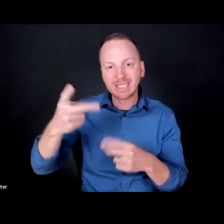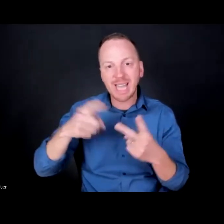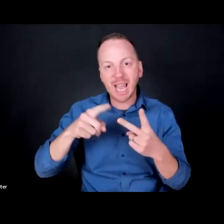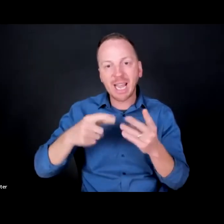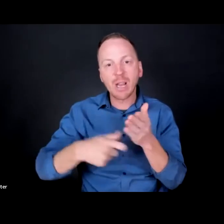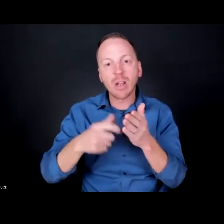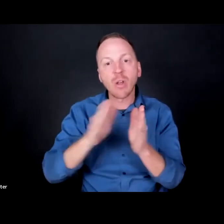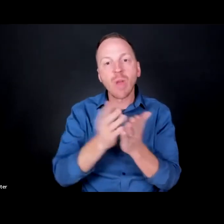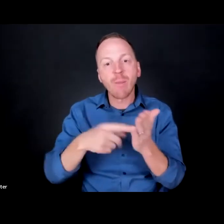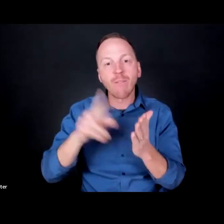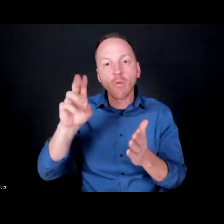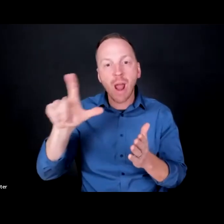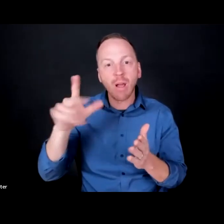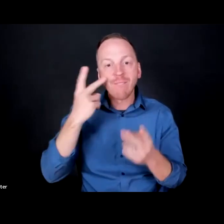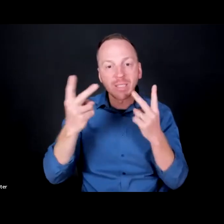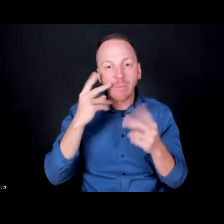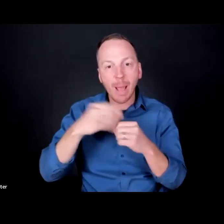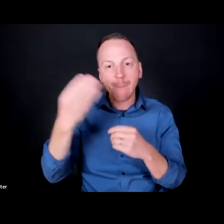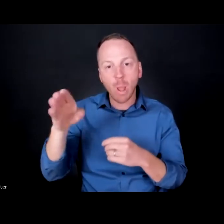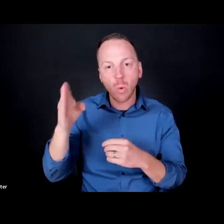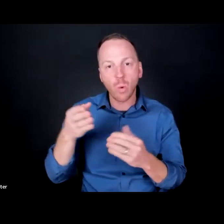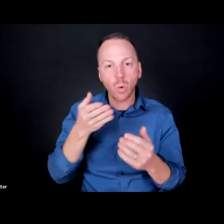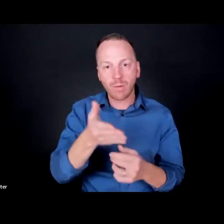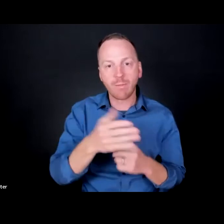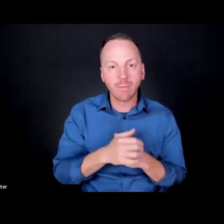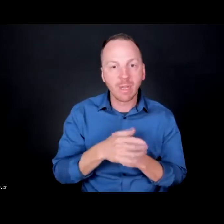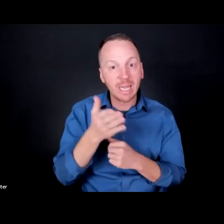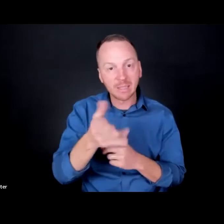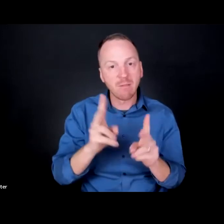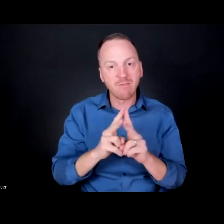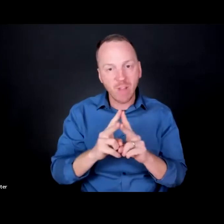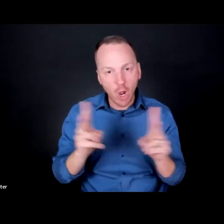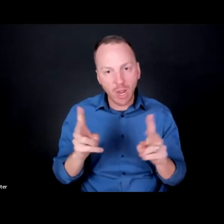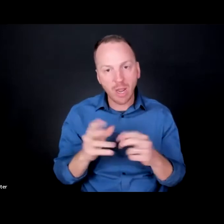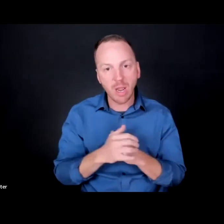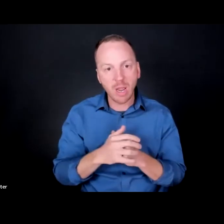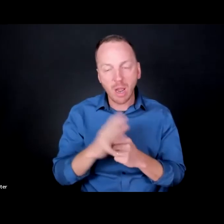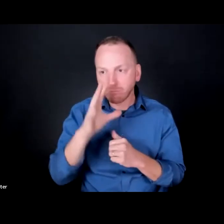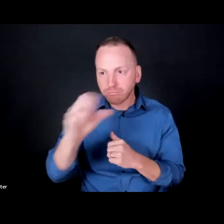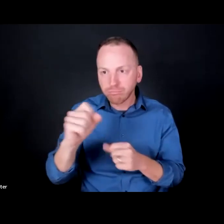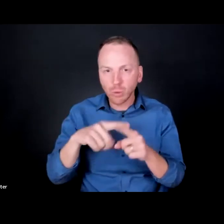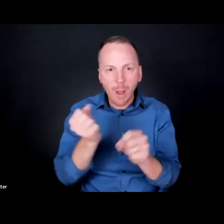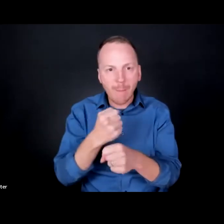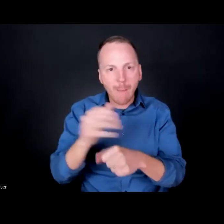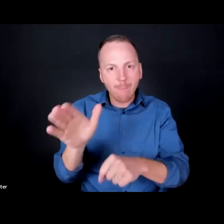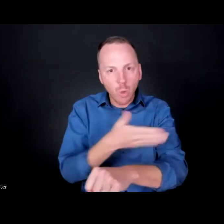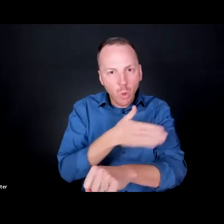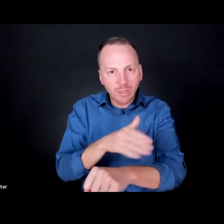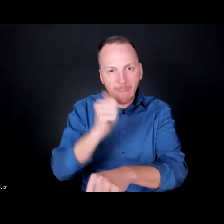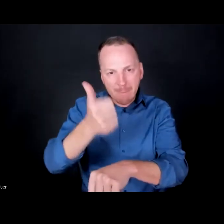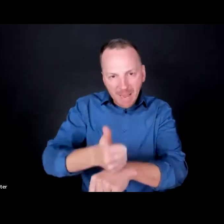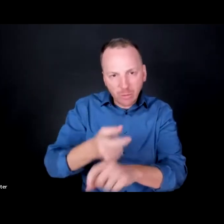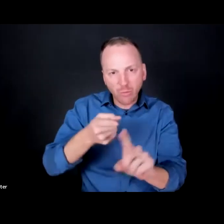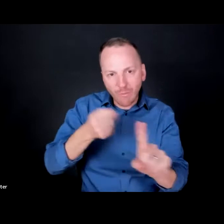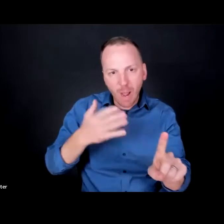of the Radical Visibility zine in the blue, was very interested in making music based off